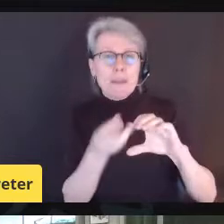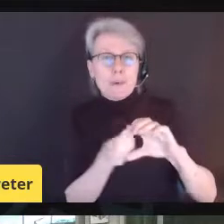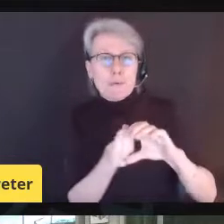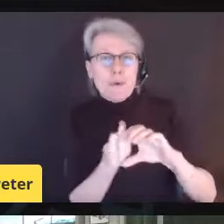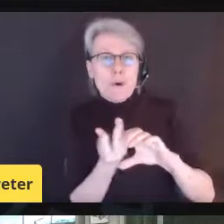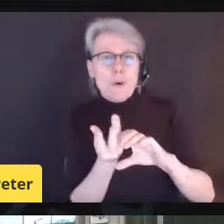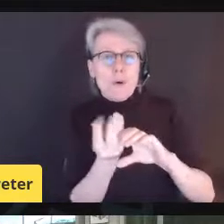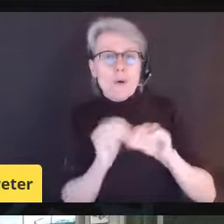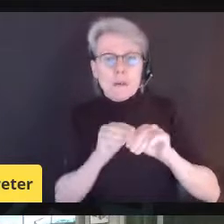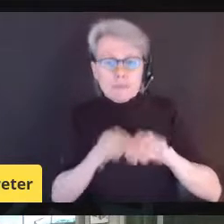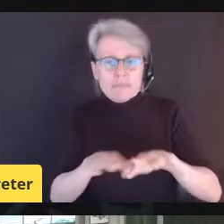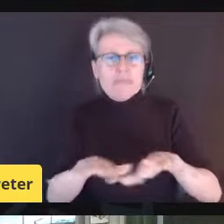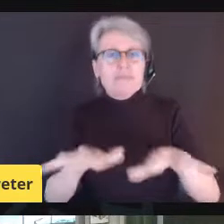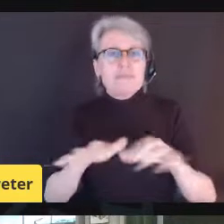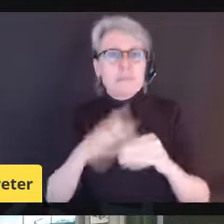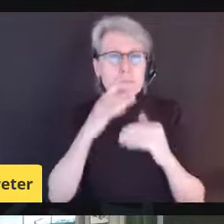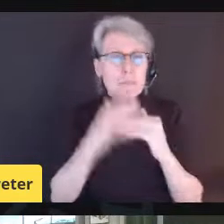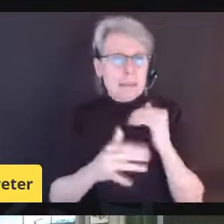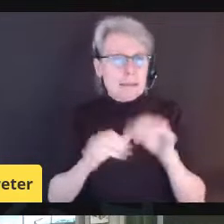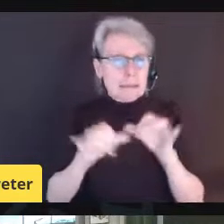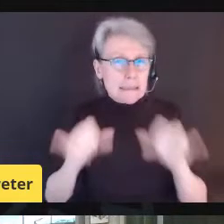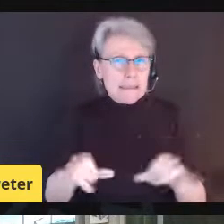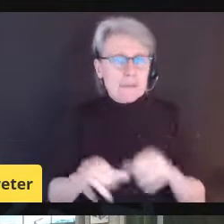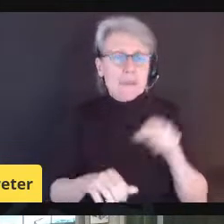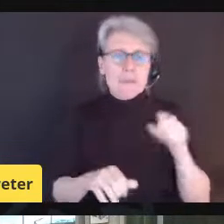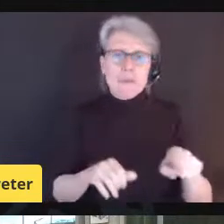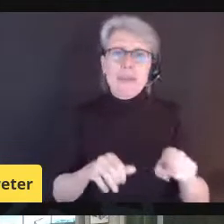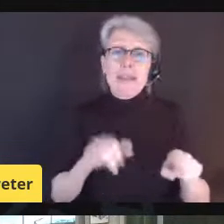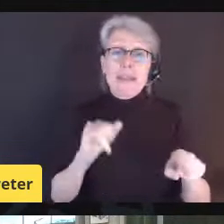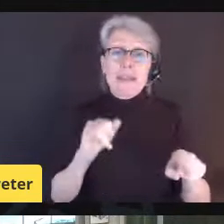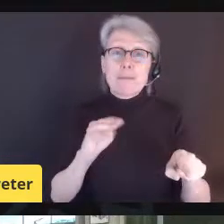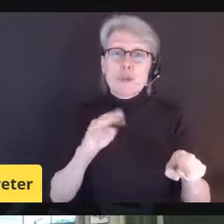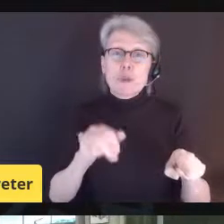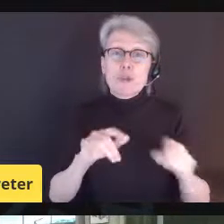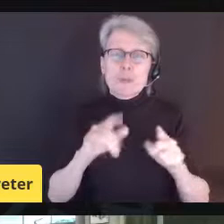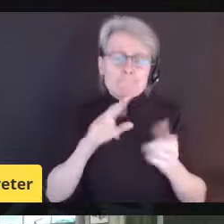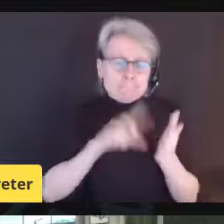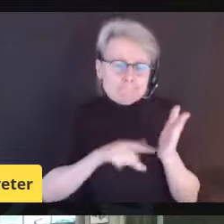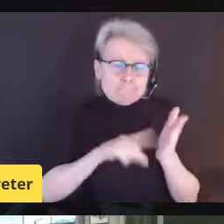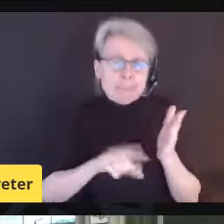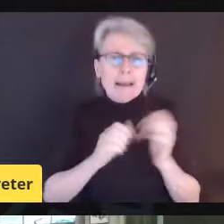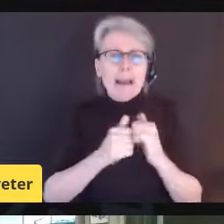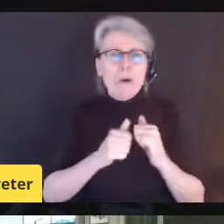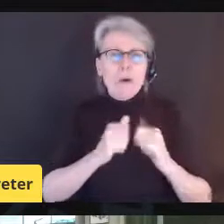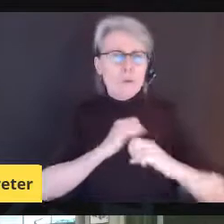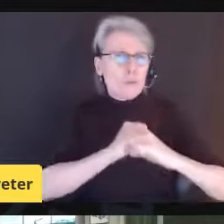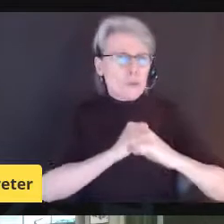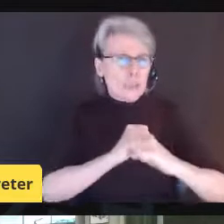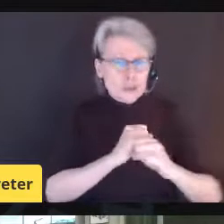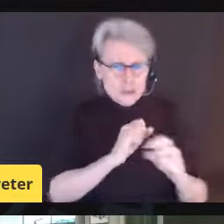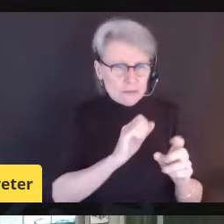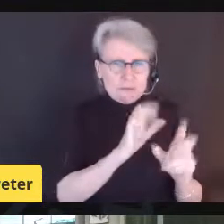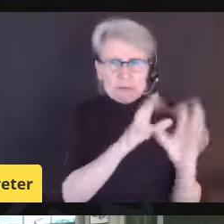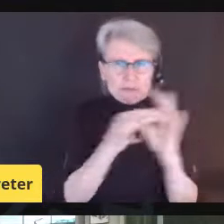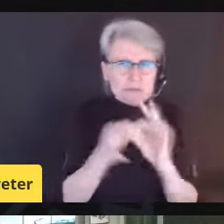So immunology studies how the protecting factors work and the protecting cells work, and hematology